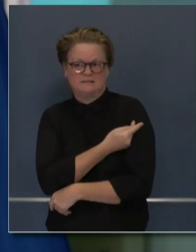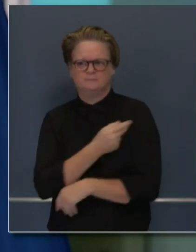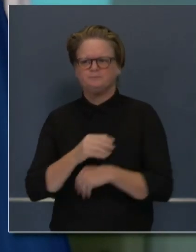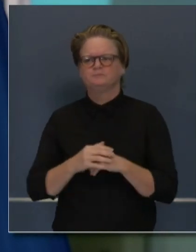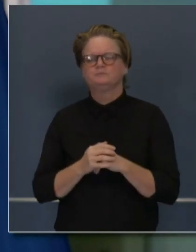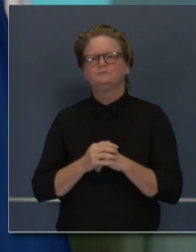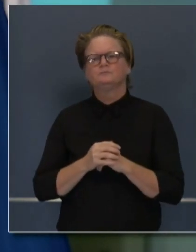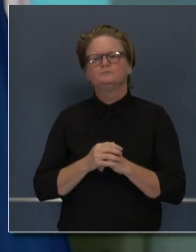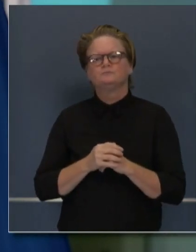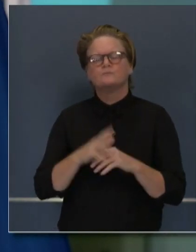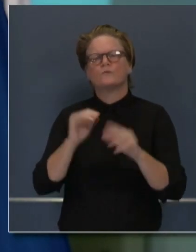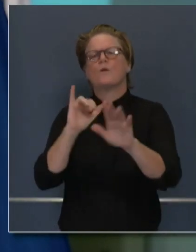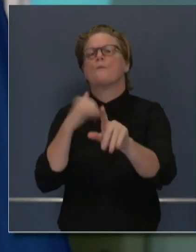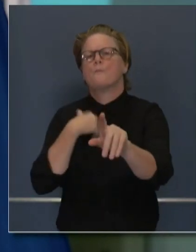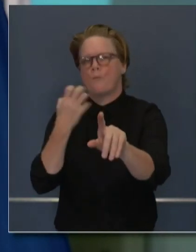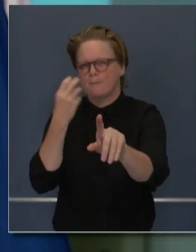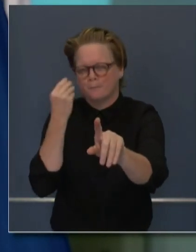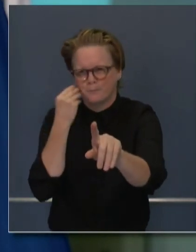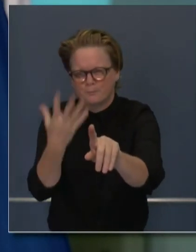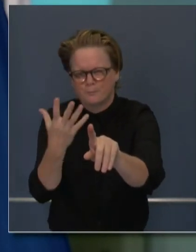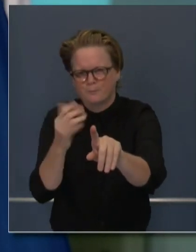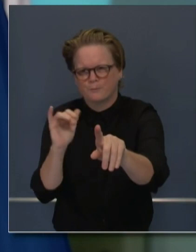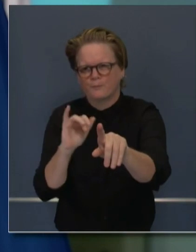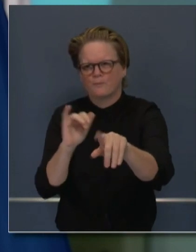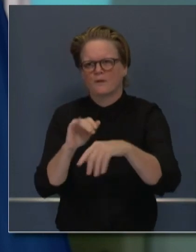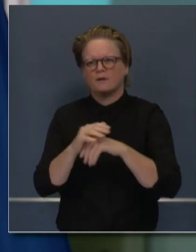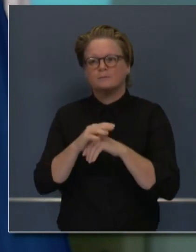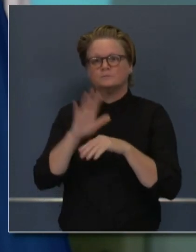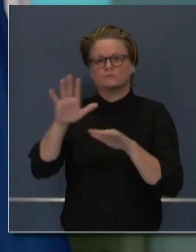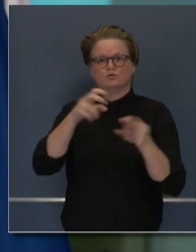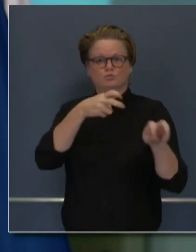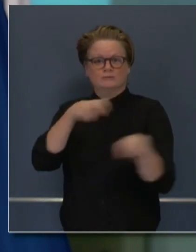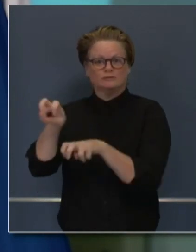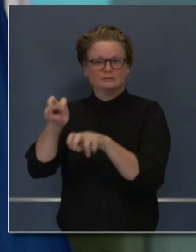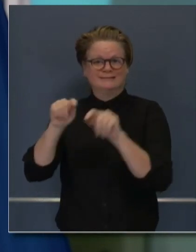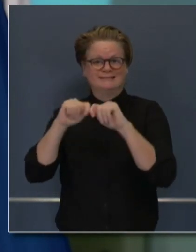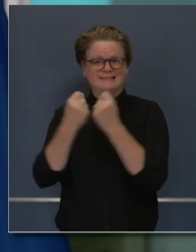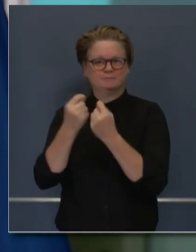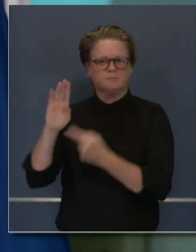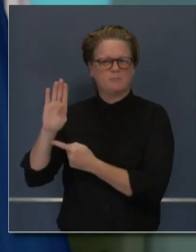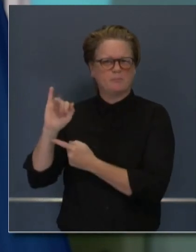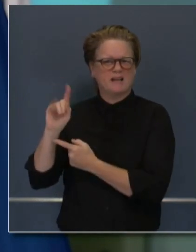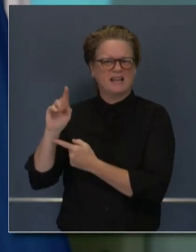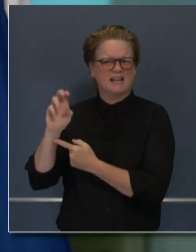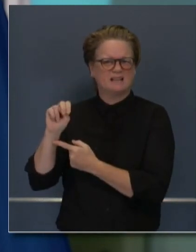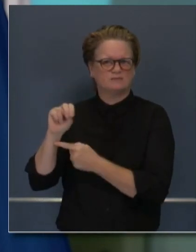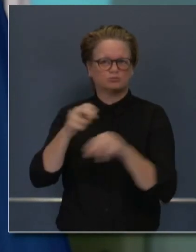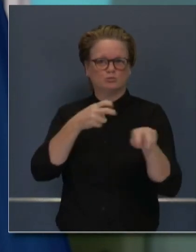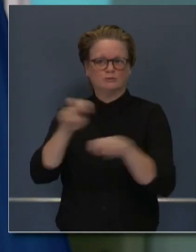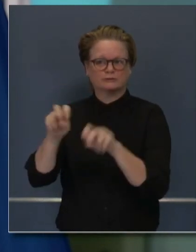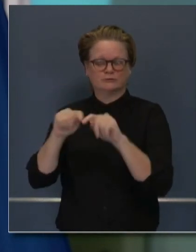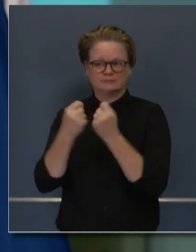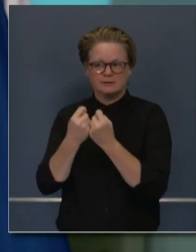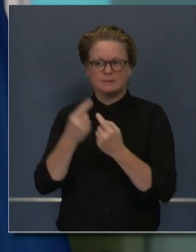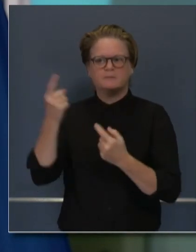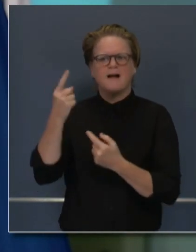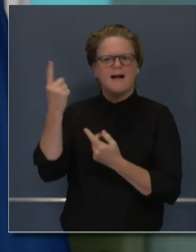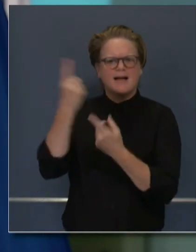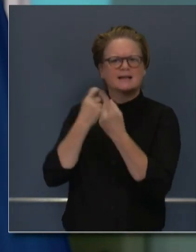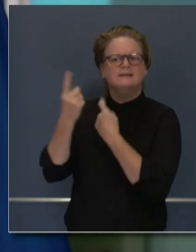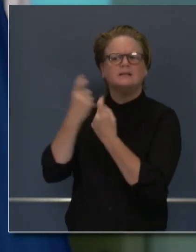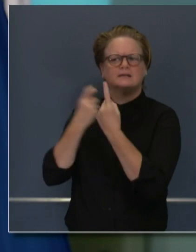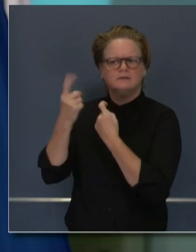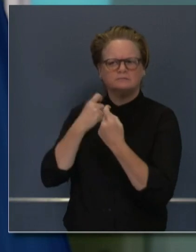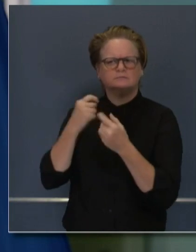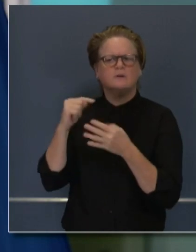the transition team and working with Speaker Pelosi on getting more prescriptive asks in terms of what